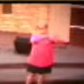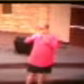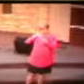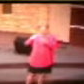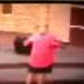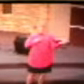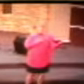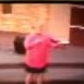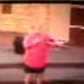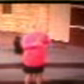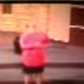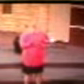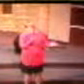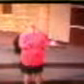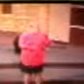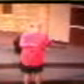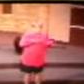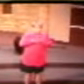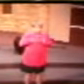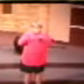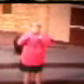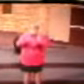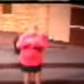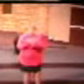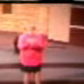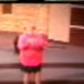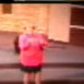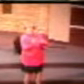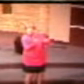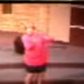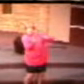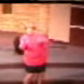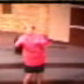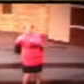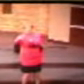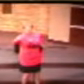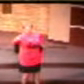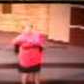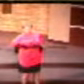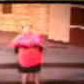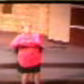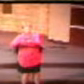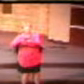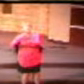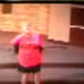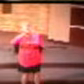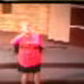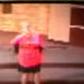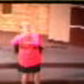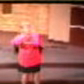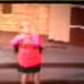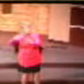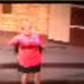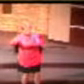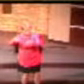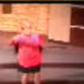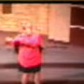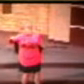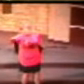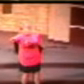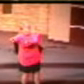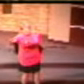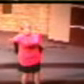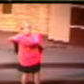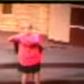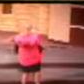guides showing us through, and then we pulled off the paved road onto a dirt road filled with